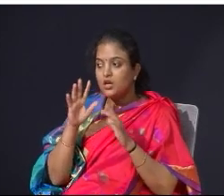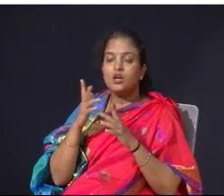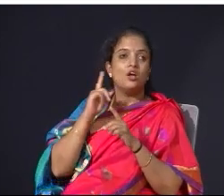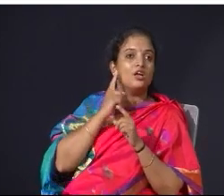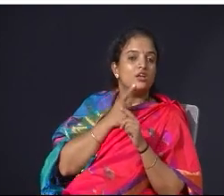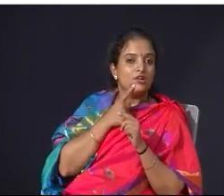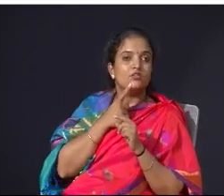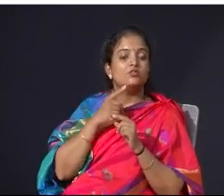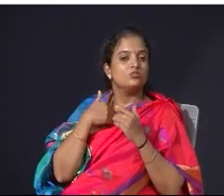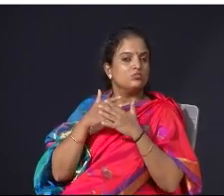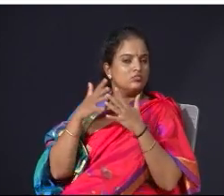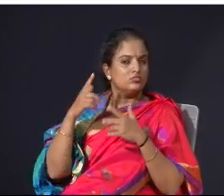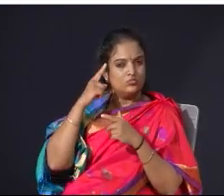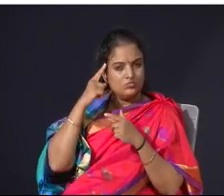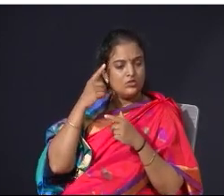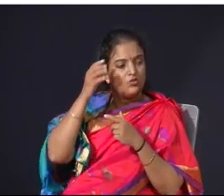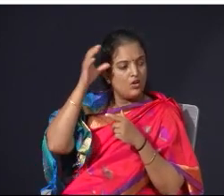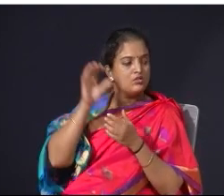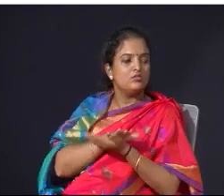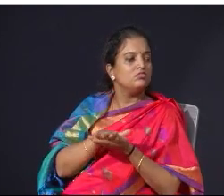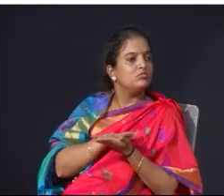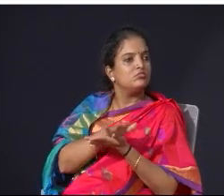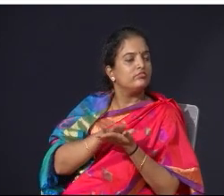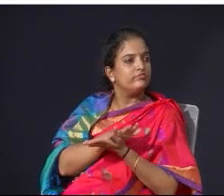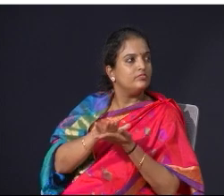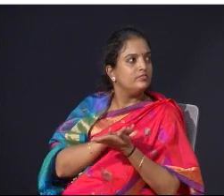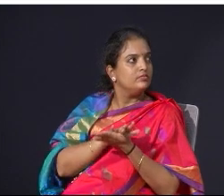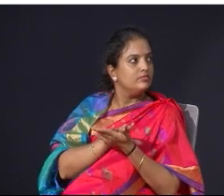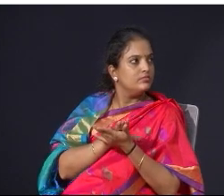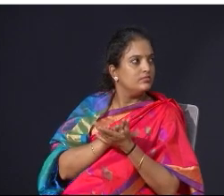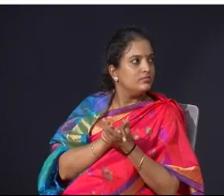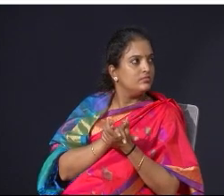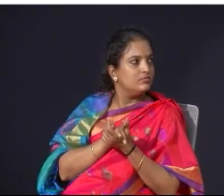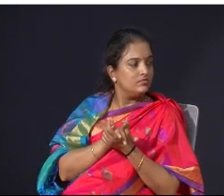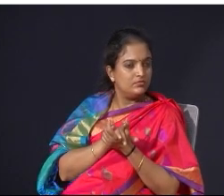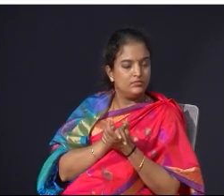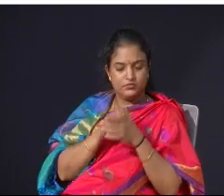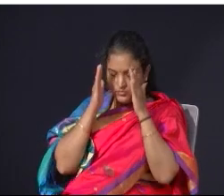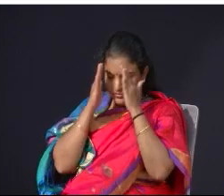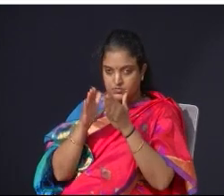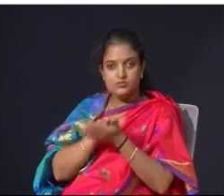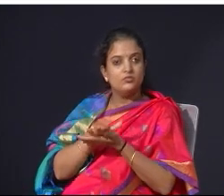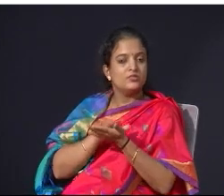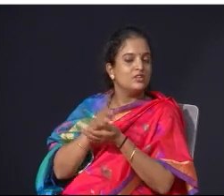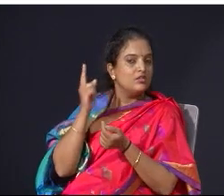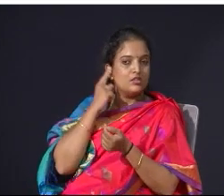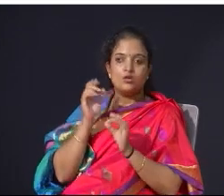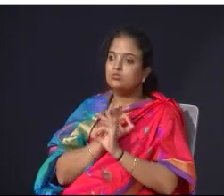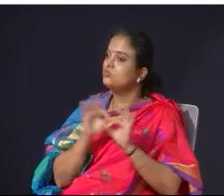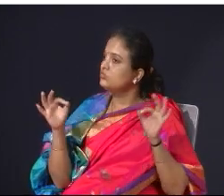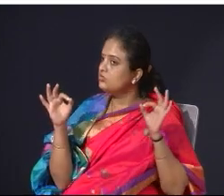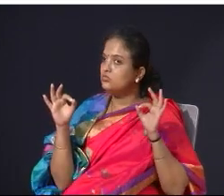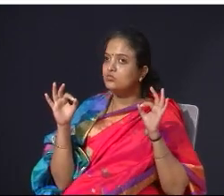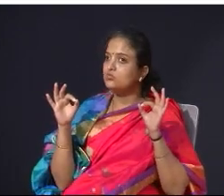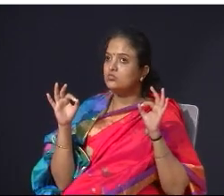understand a lot of things. They don't have concept, okay? You cannot attract attention with a sound. Right?